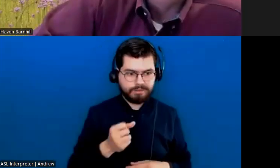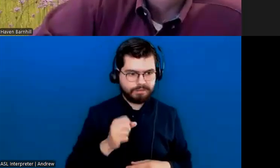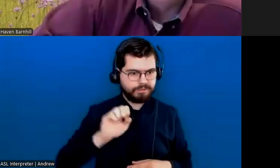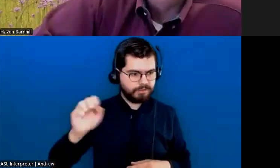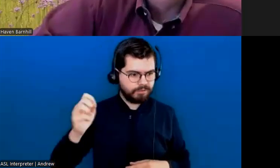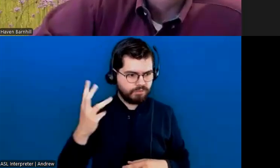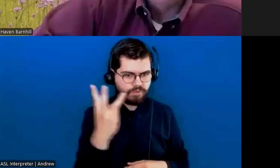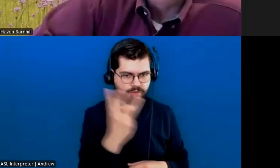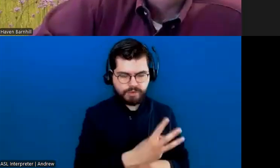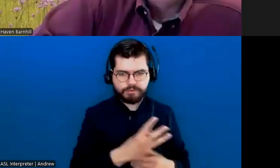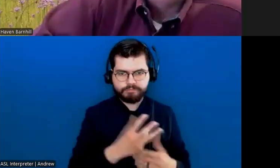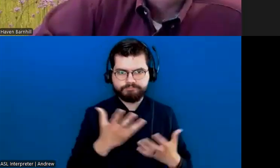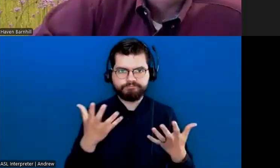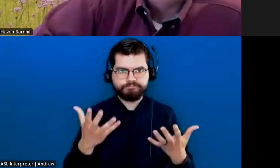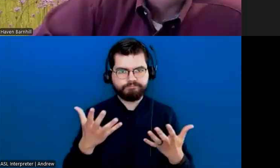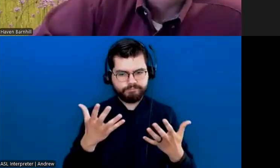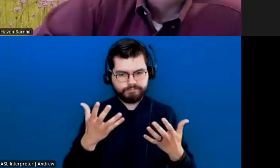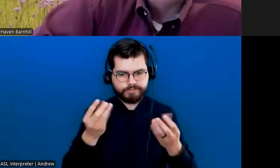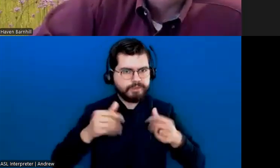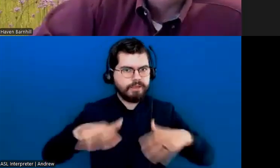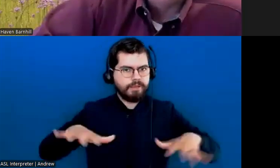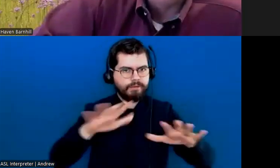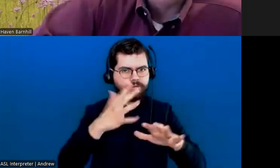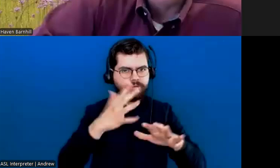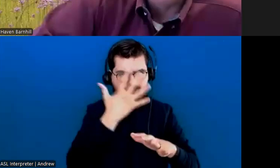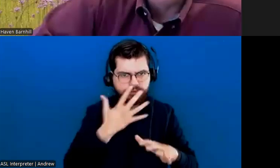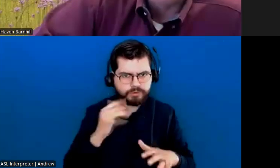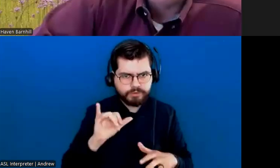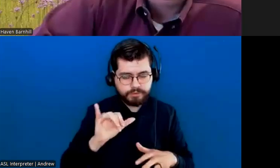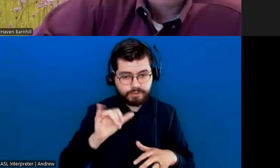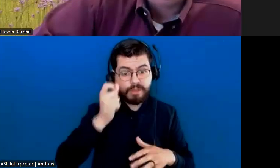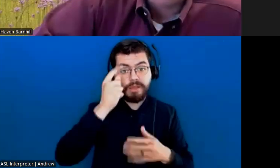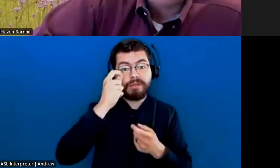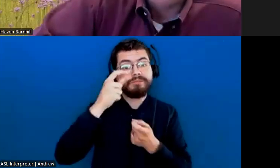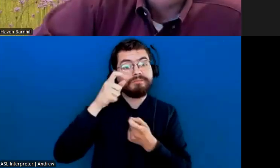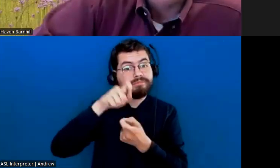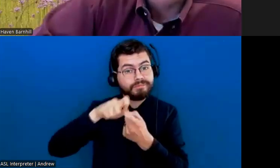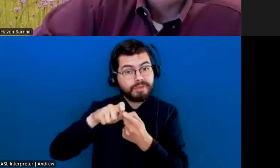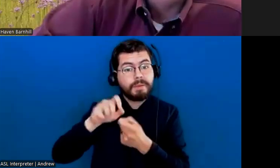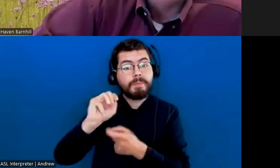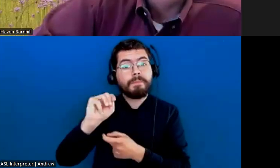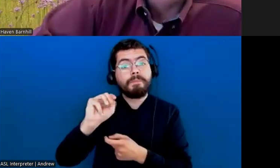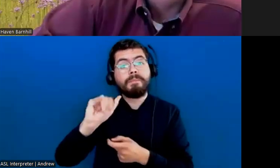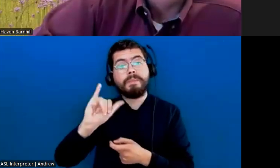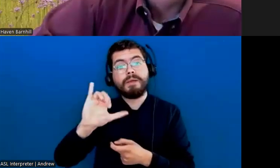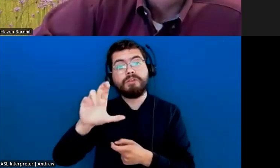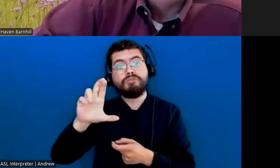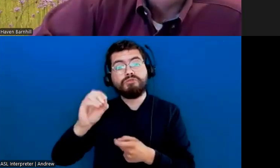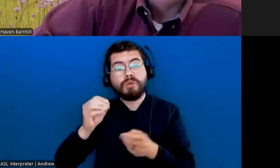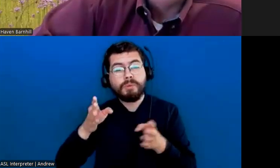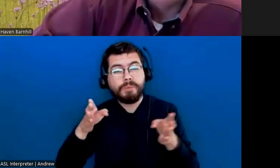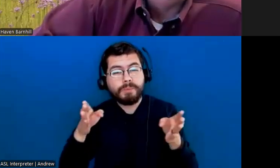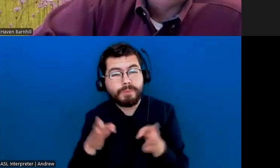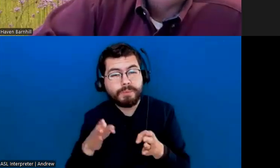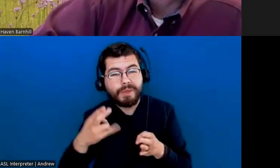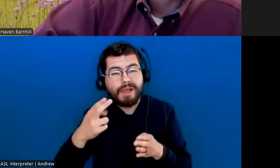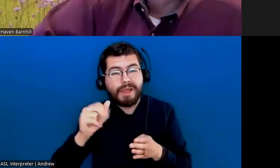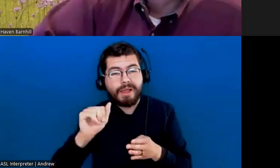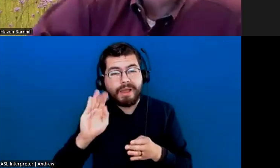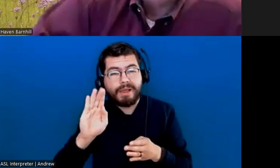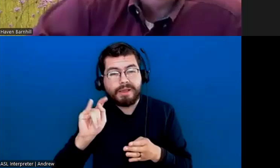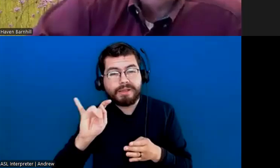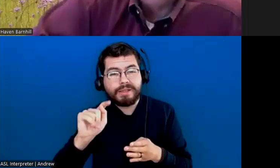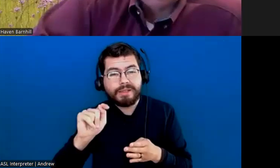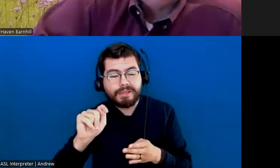looking like? But then, you know, specifically in the microhabitat of where are these 20